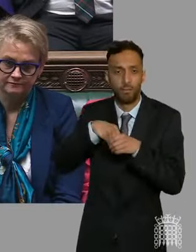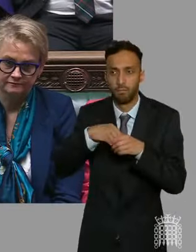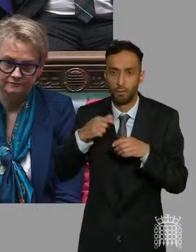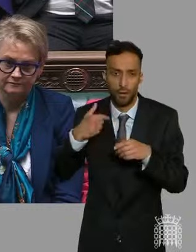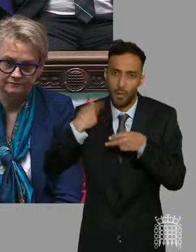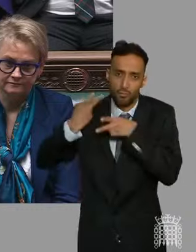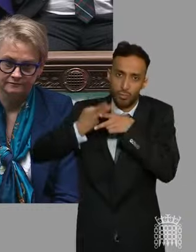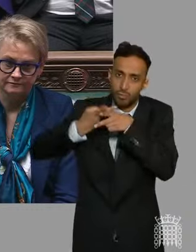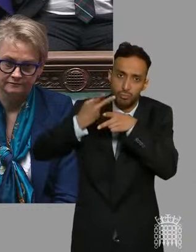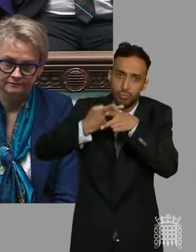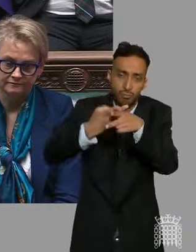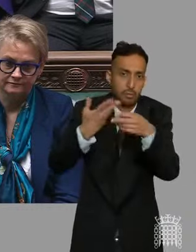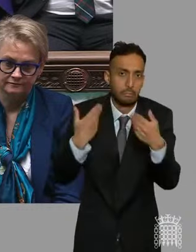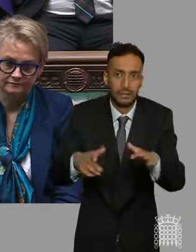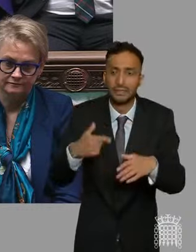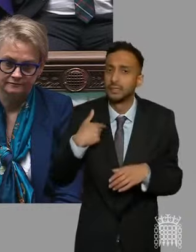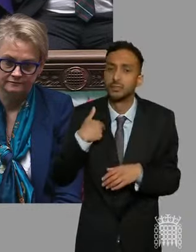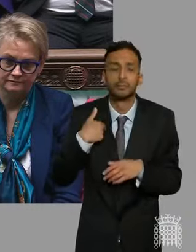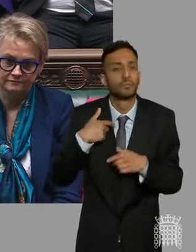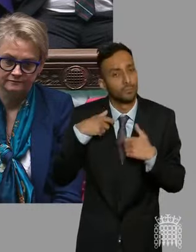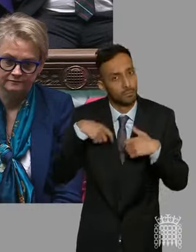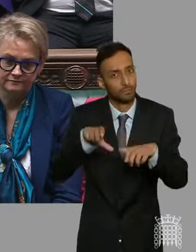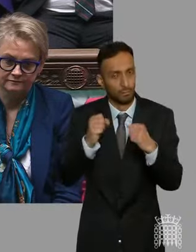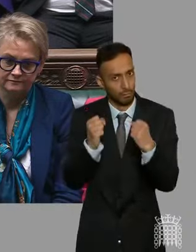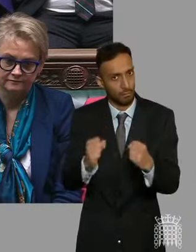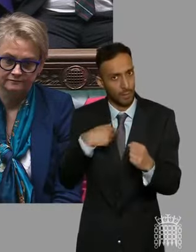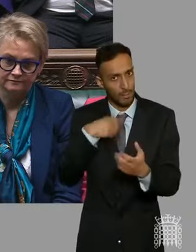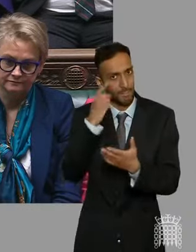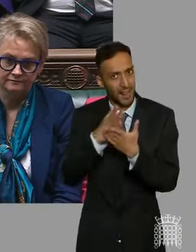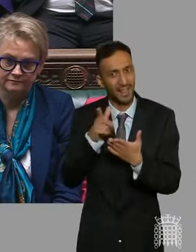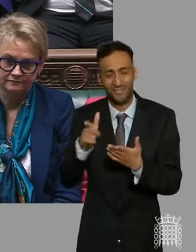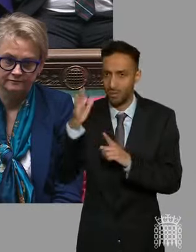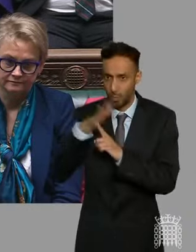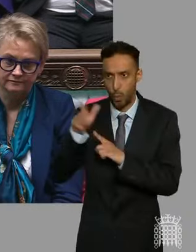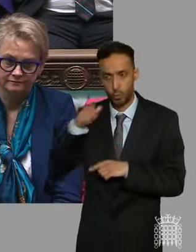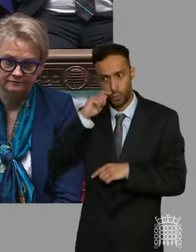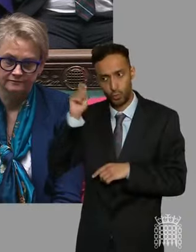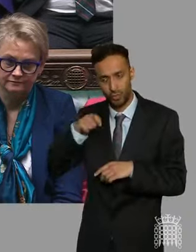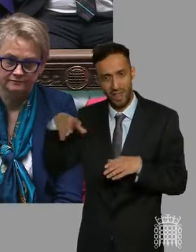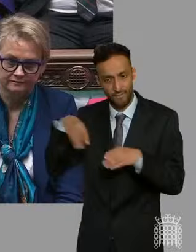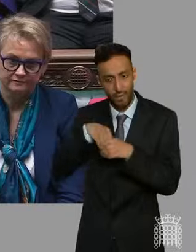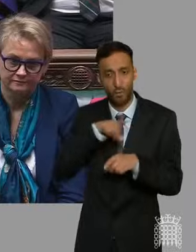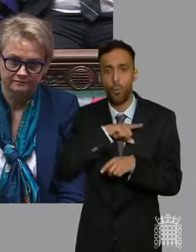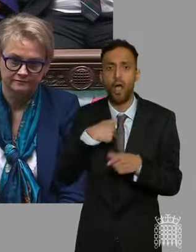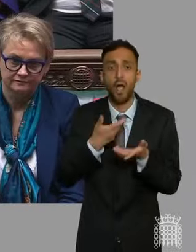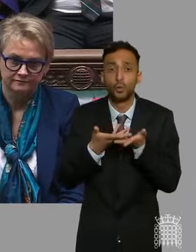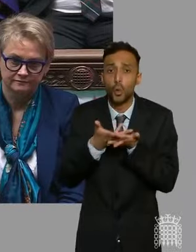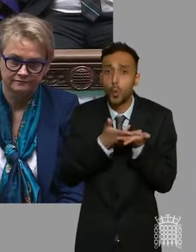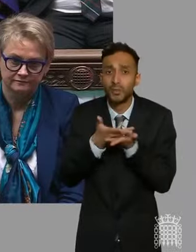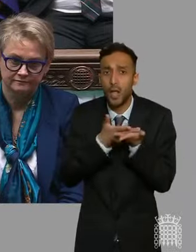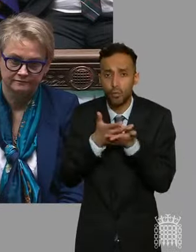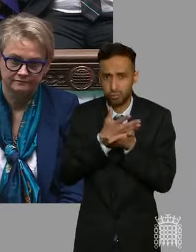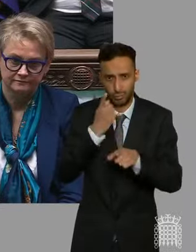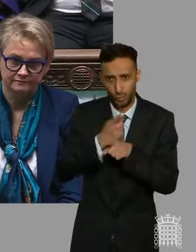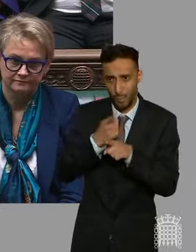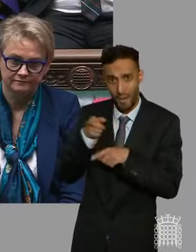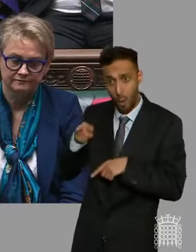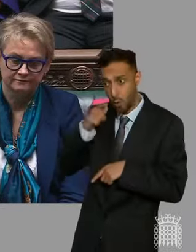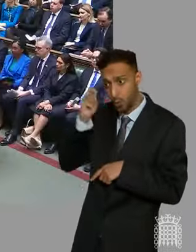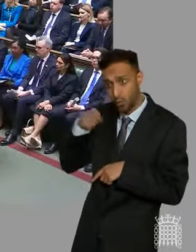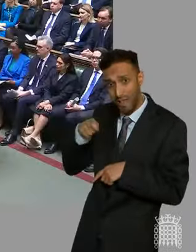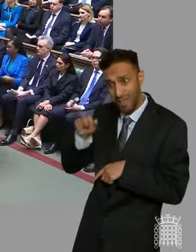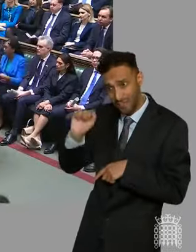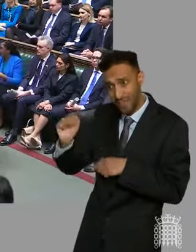position, because this is about the sovereignty of Ukraine and their ability to decide for themselves the future of their country. So they must be at the